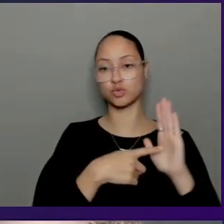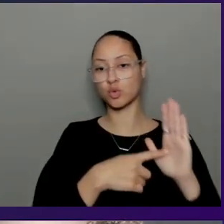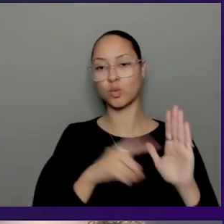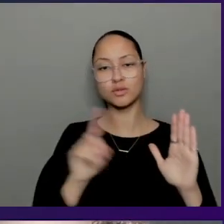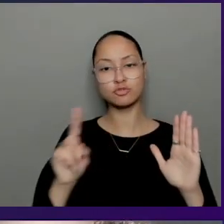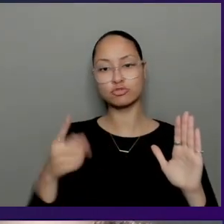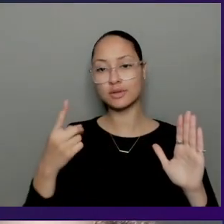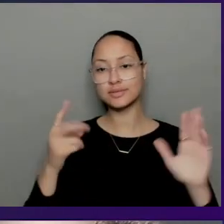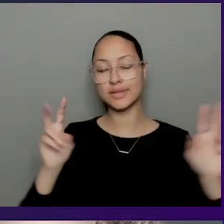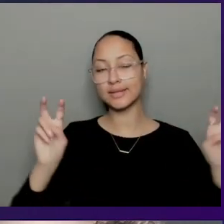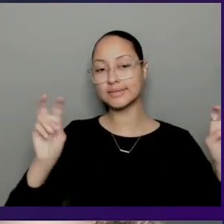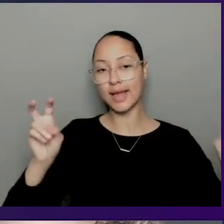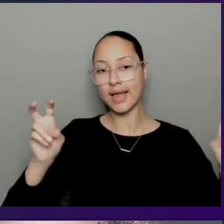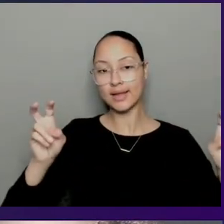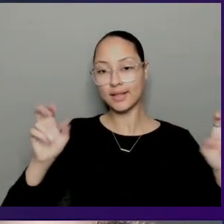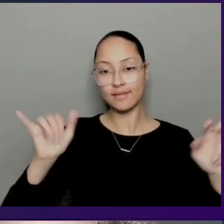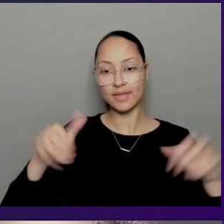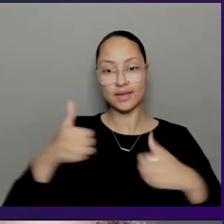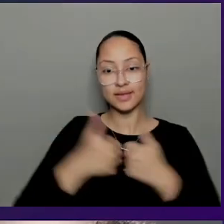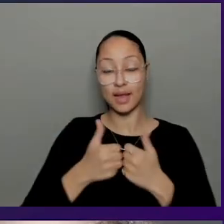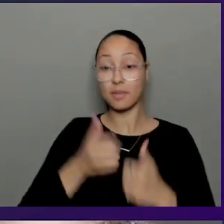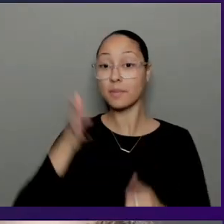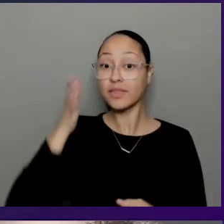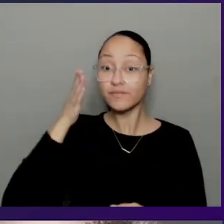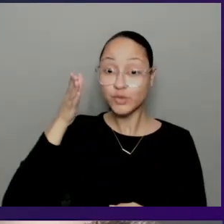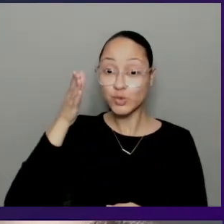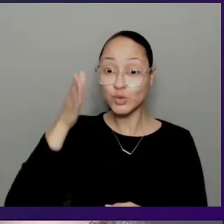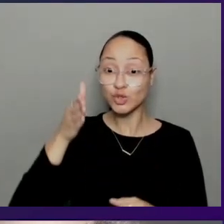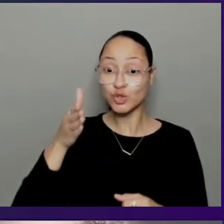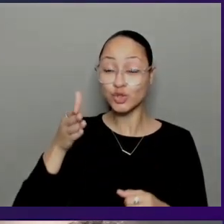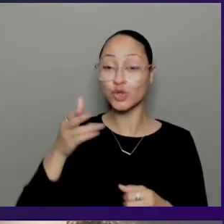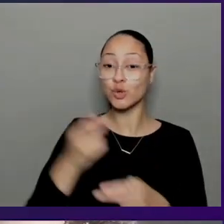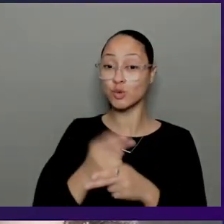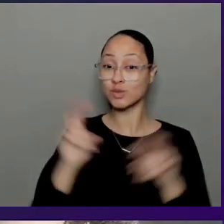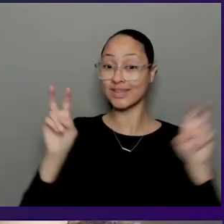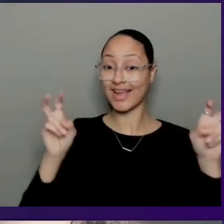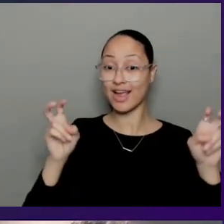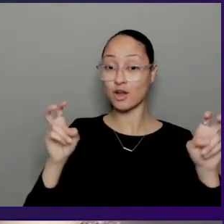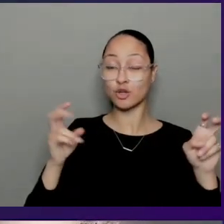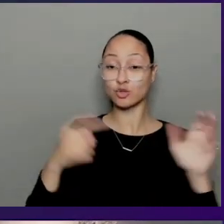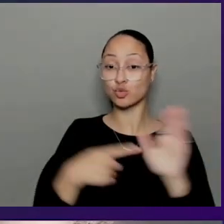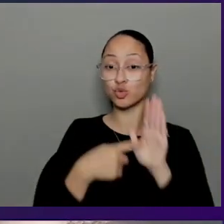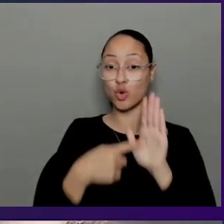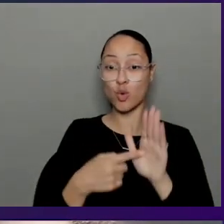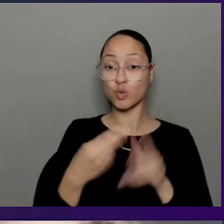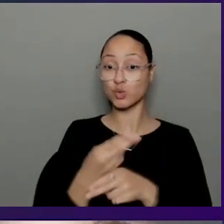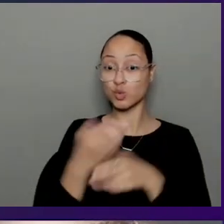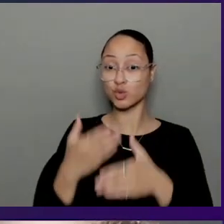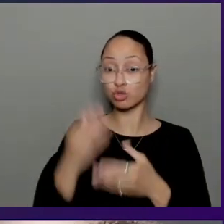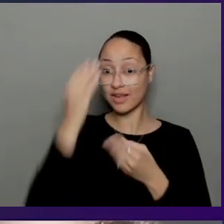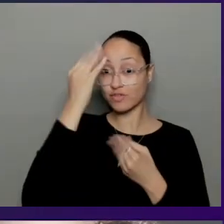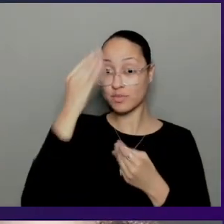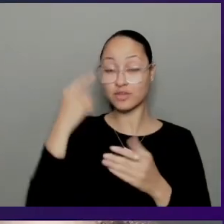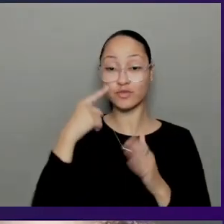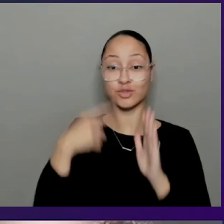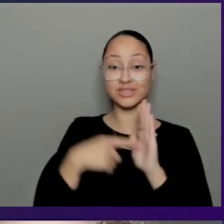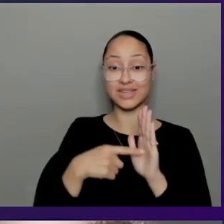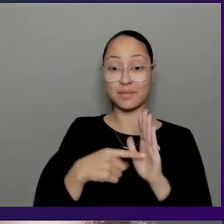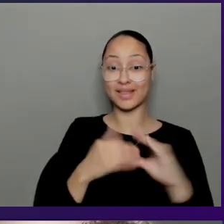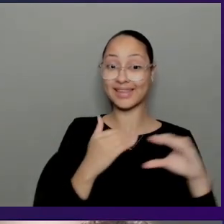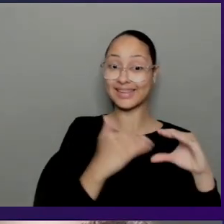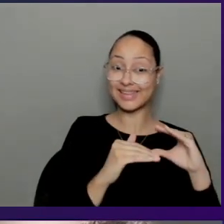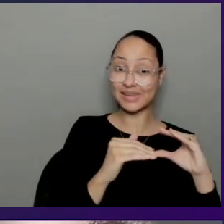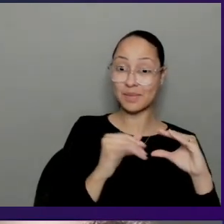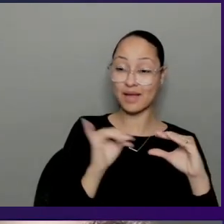of the game, but in the future, we'll use the header also to display user information, such as the name of or email of the